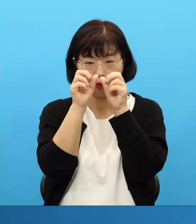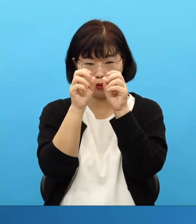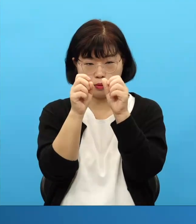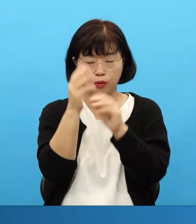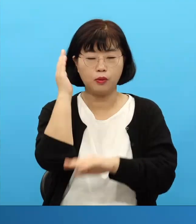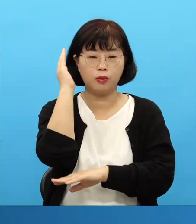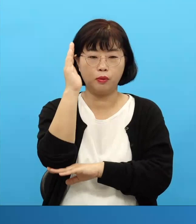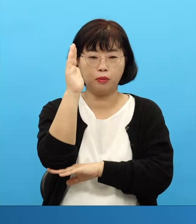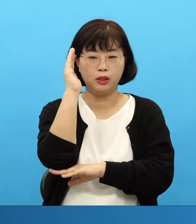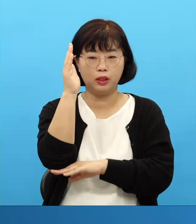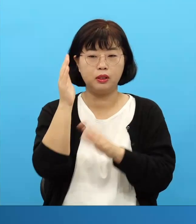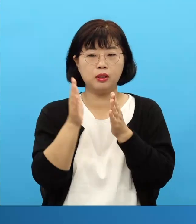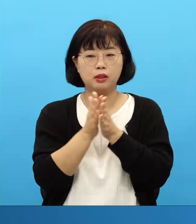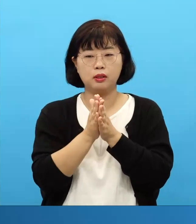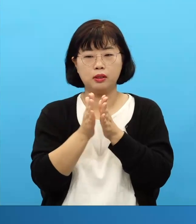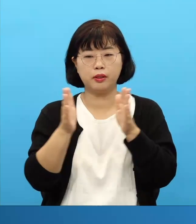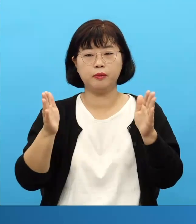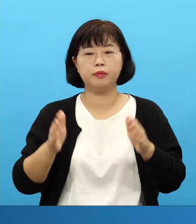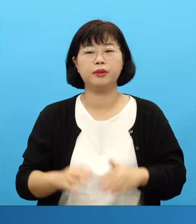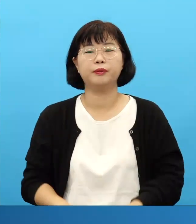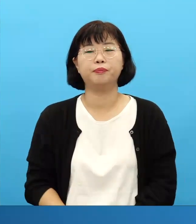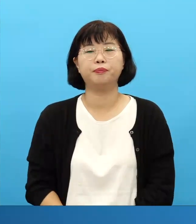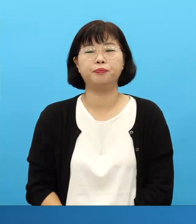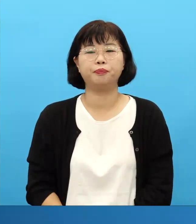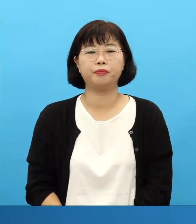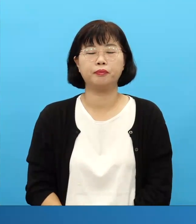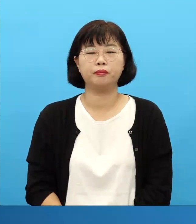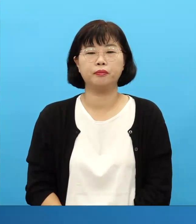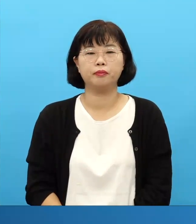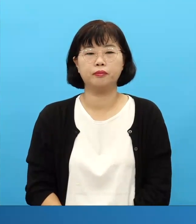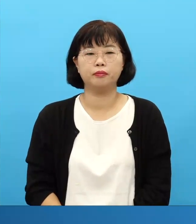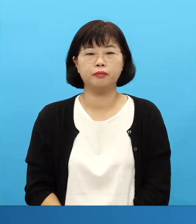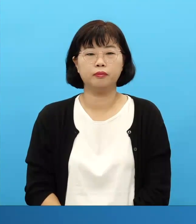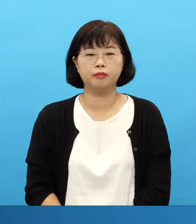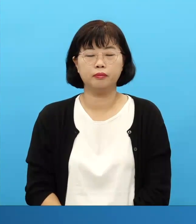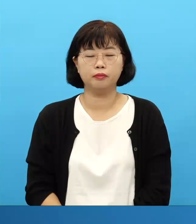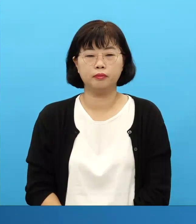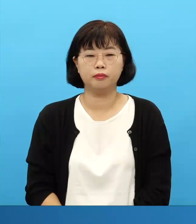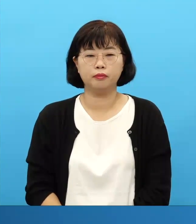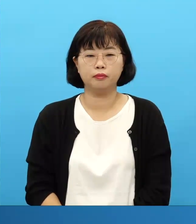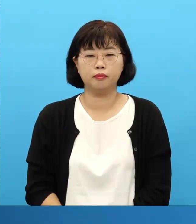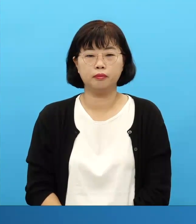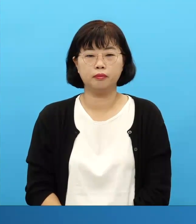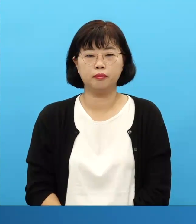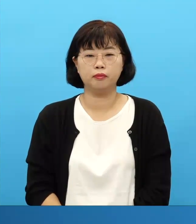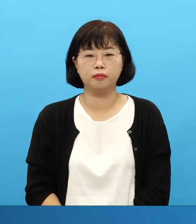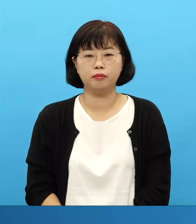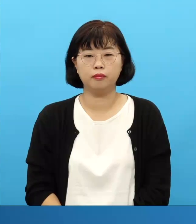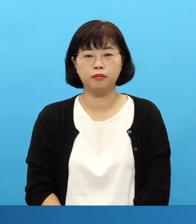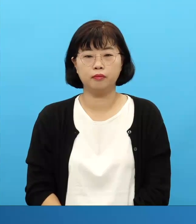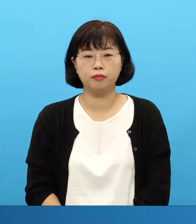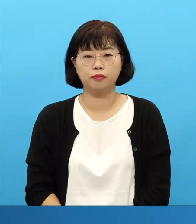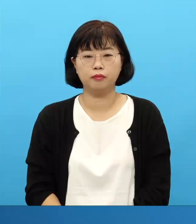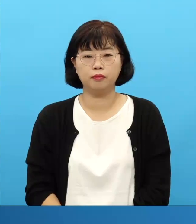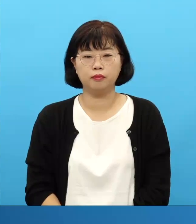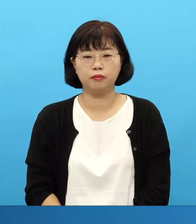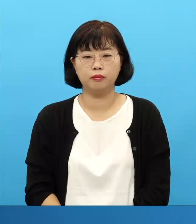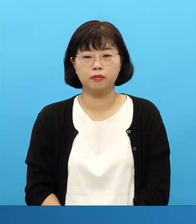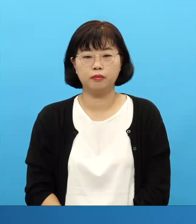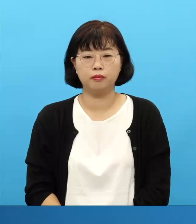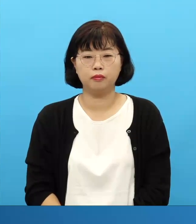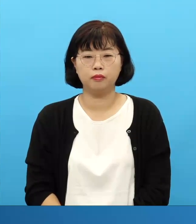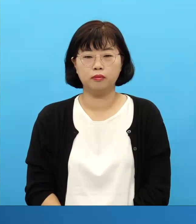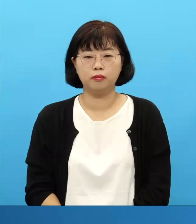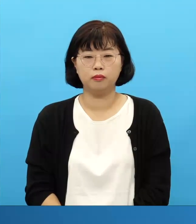World Evangelization Senior Board President Pastor Gwangsu Ryu will now come and give the business message.